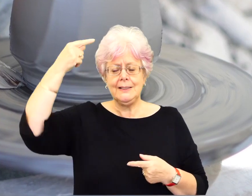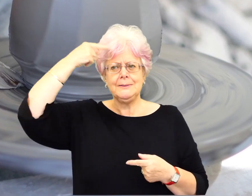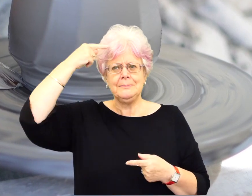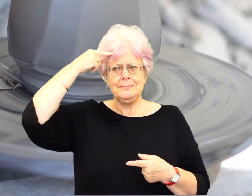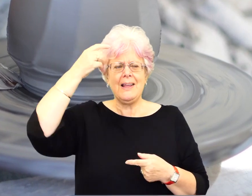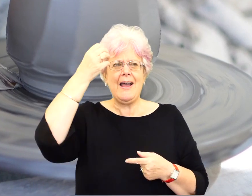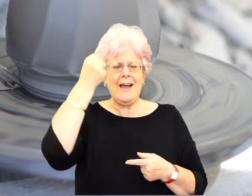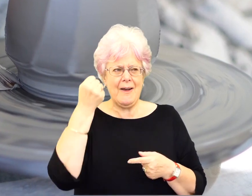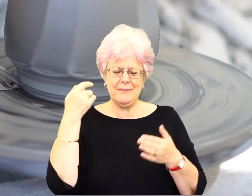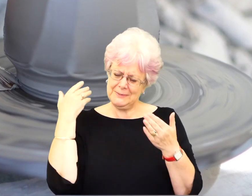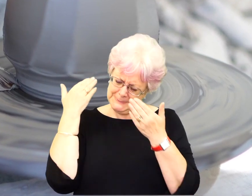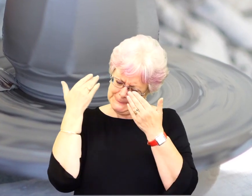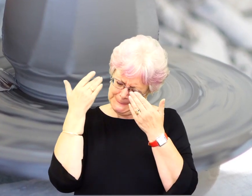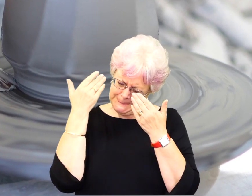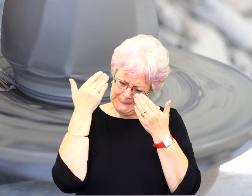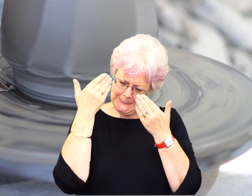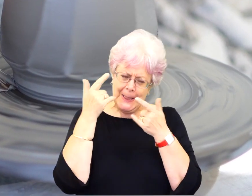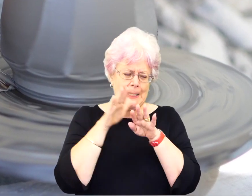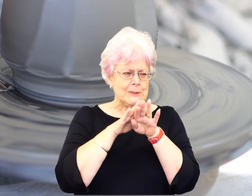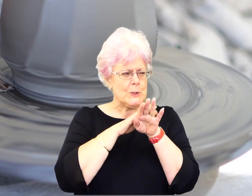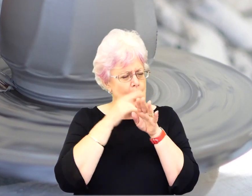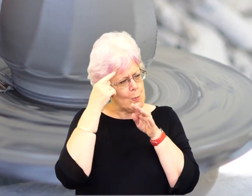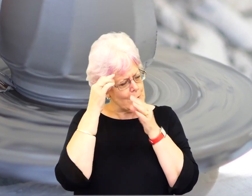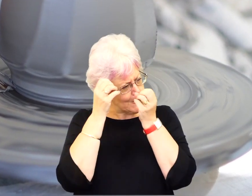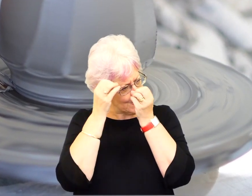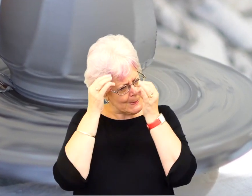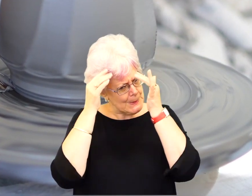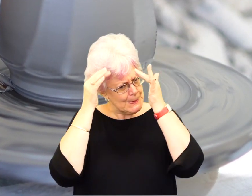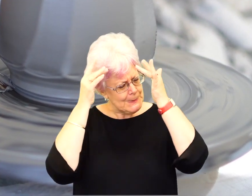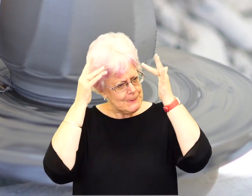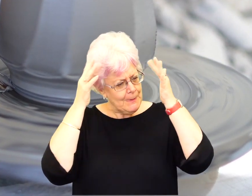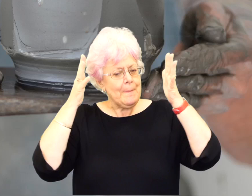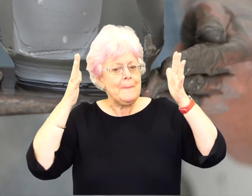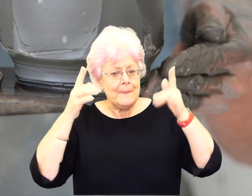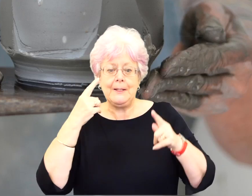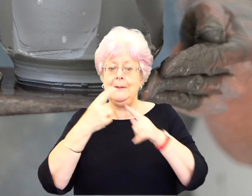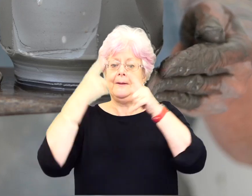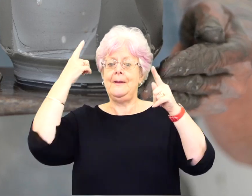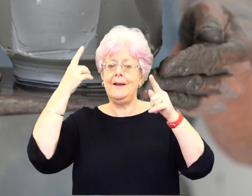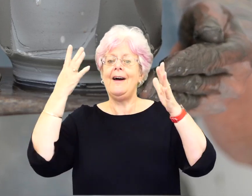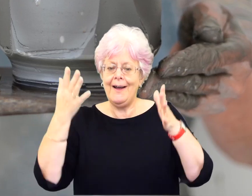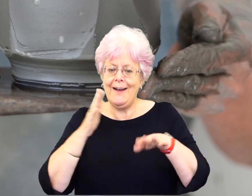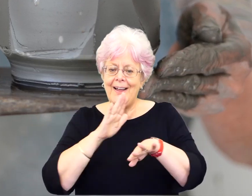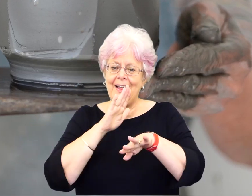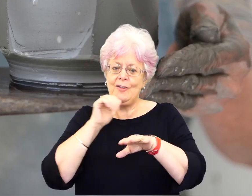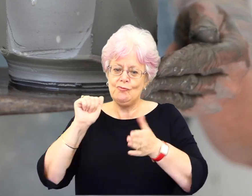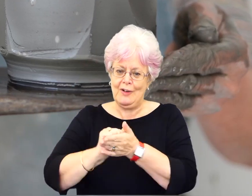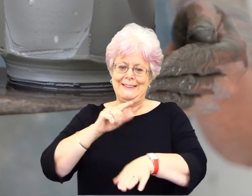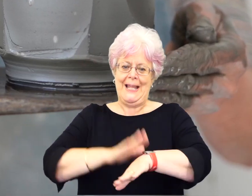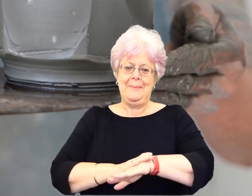a while, so they're kind of quite slow for ideas to grow, and then suddenly it's the time. I do